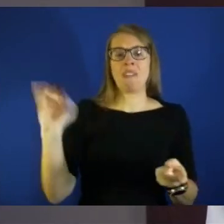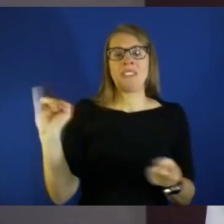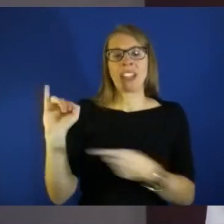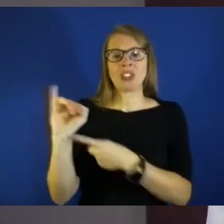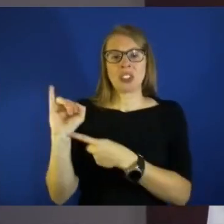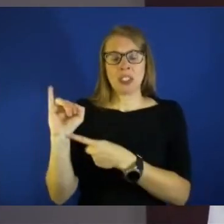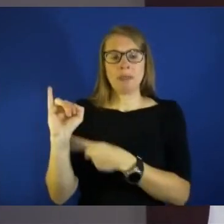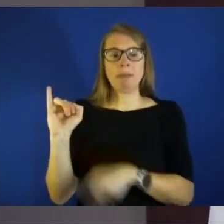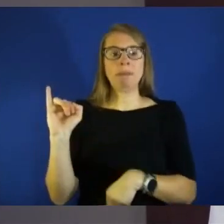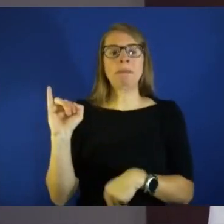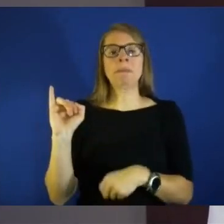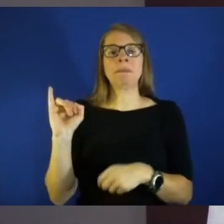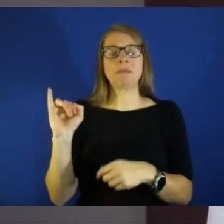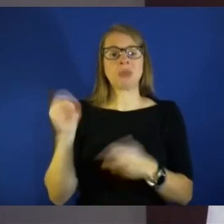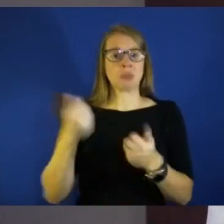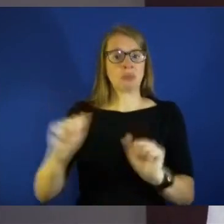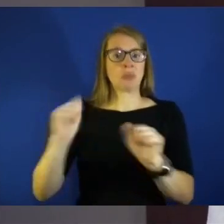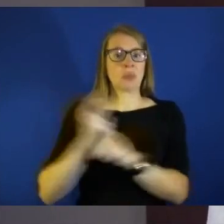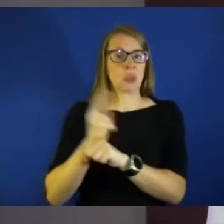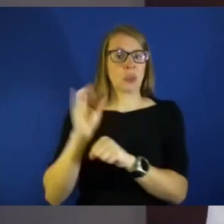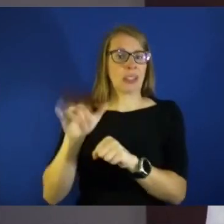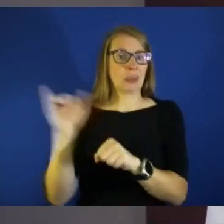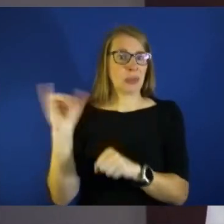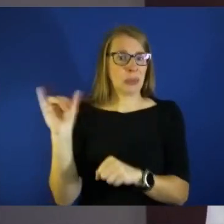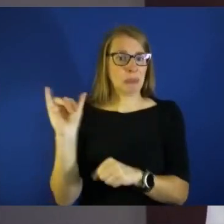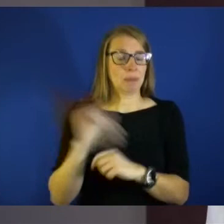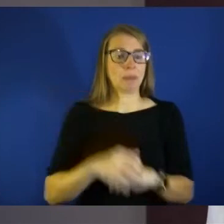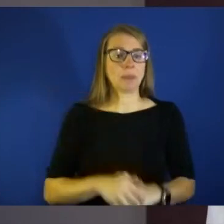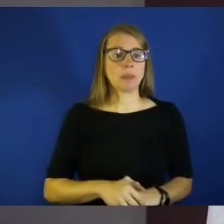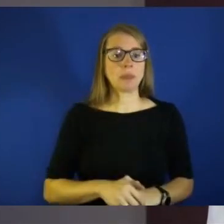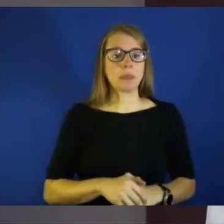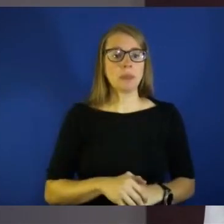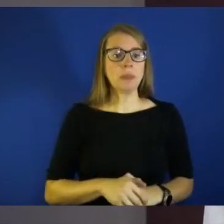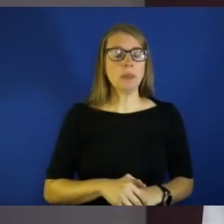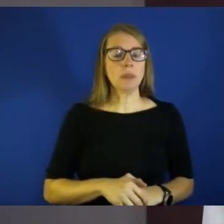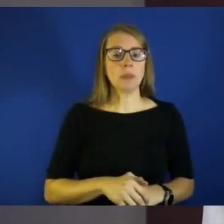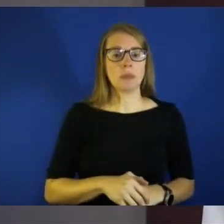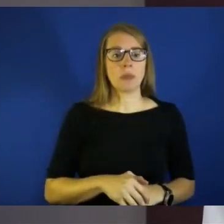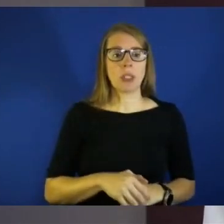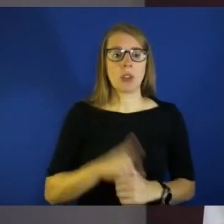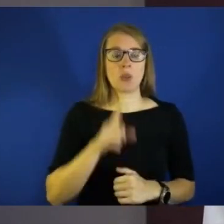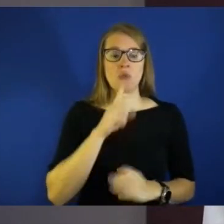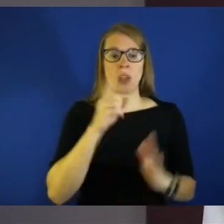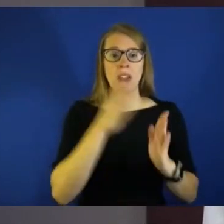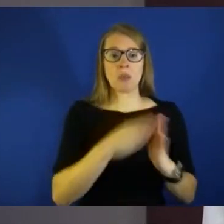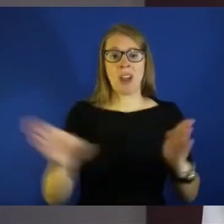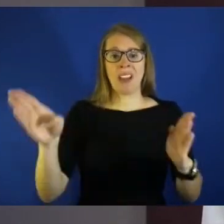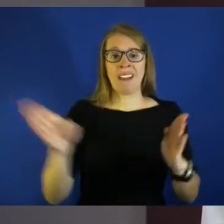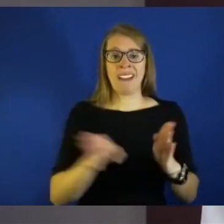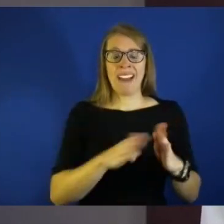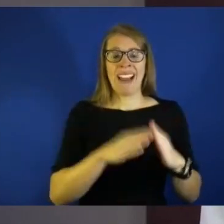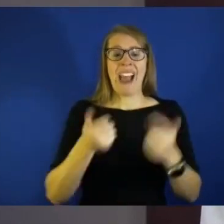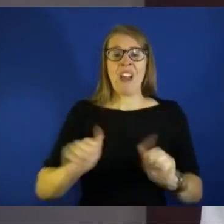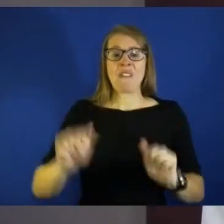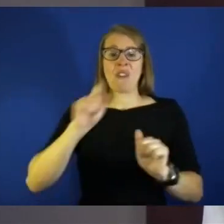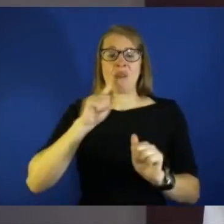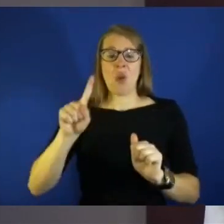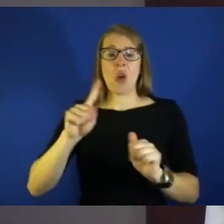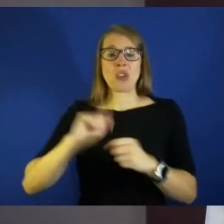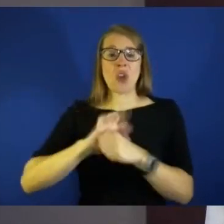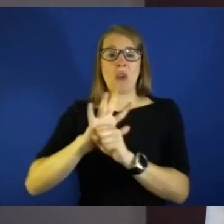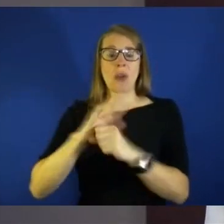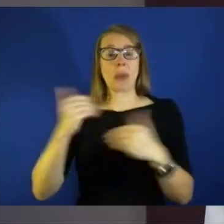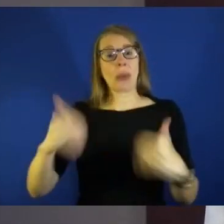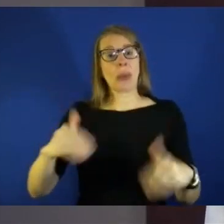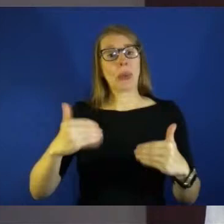as well. I think this is a very wide-scale, rapid effort for COVID. Obviously, this is a pretty